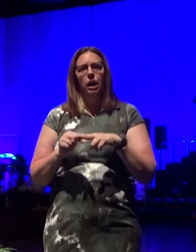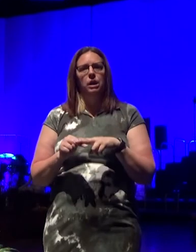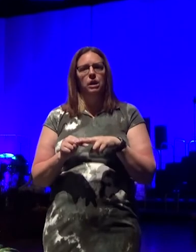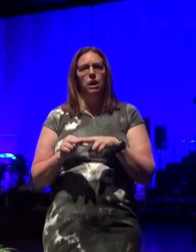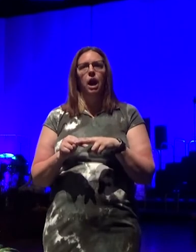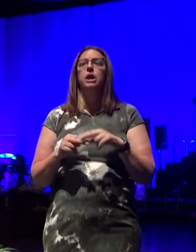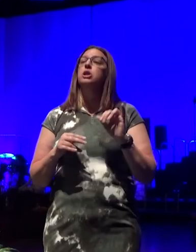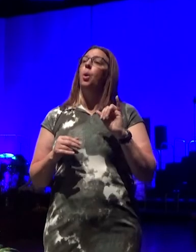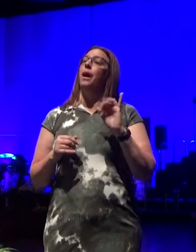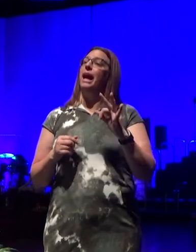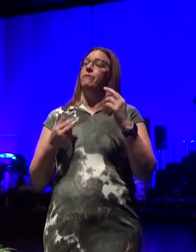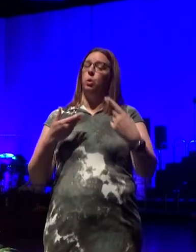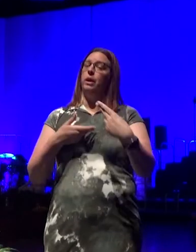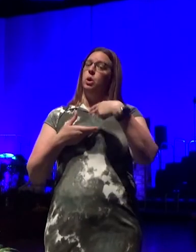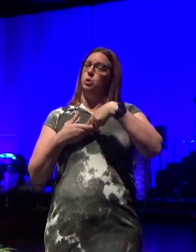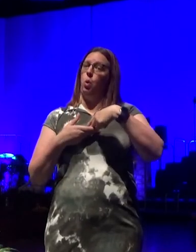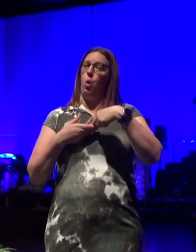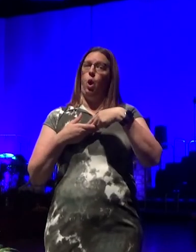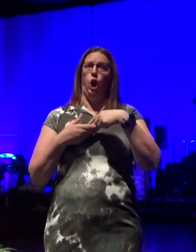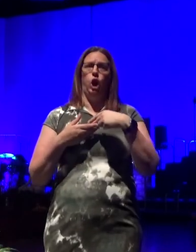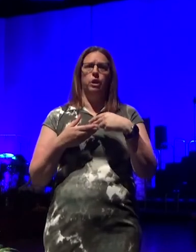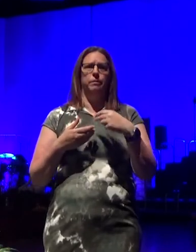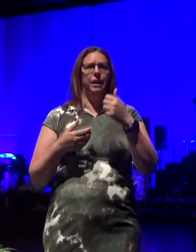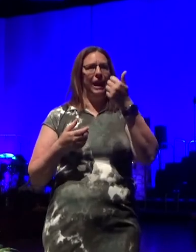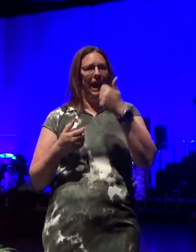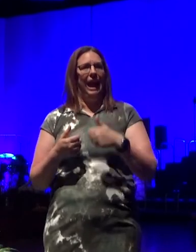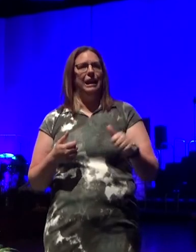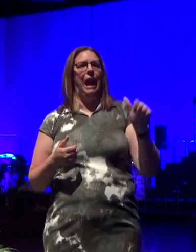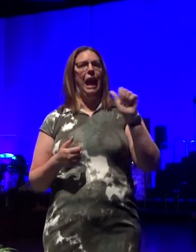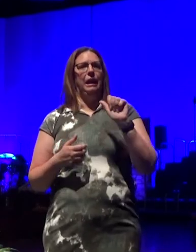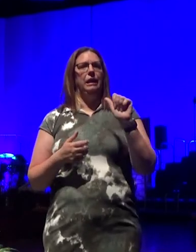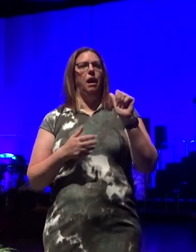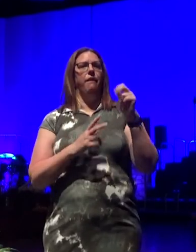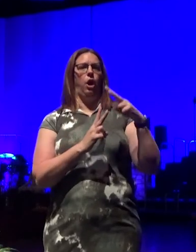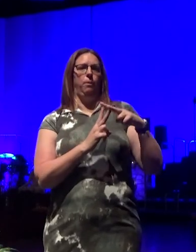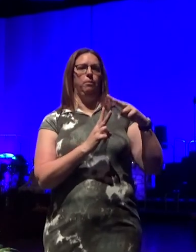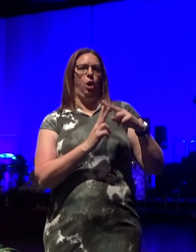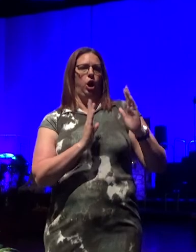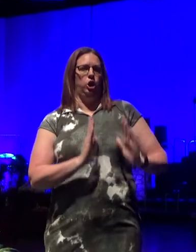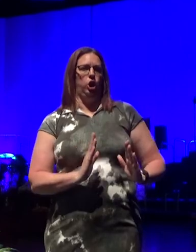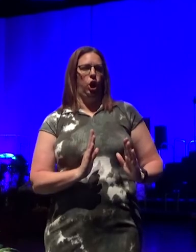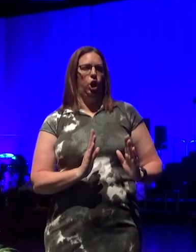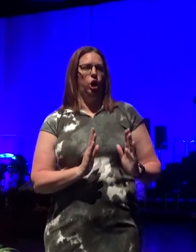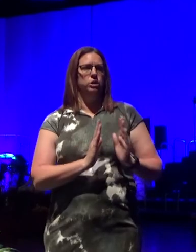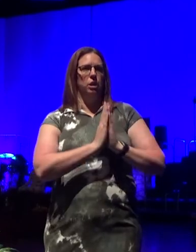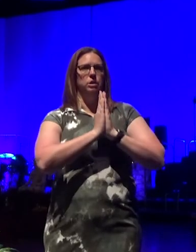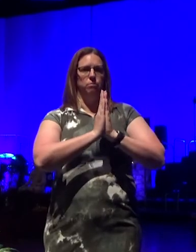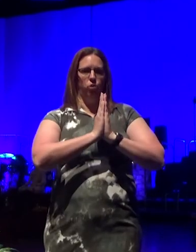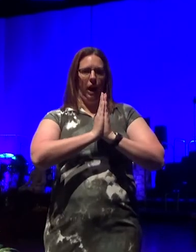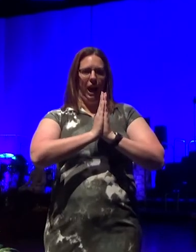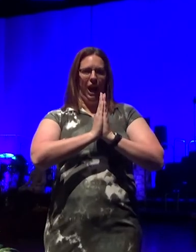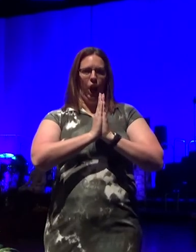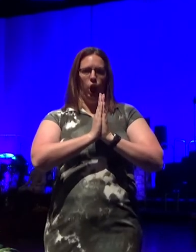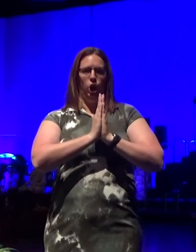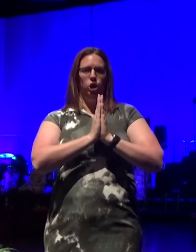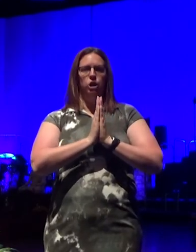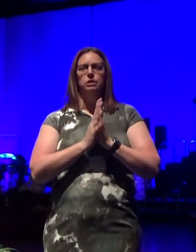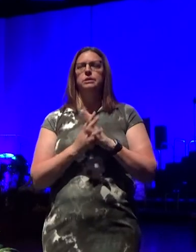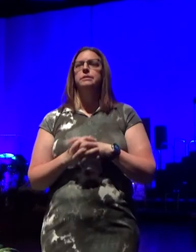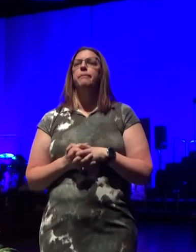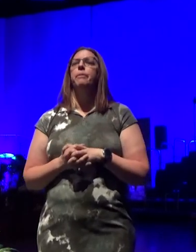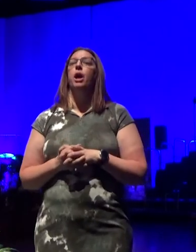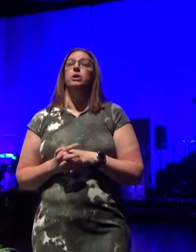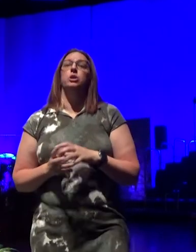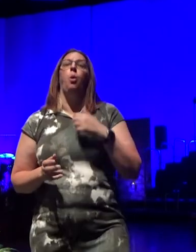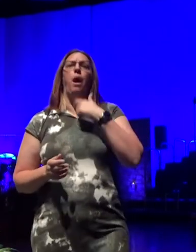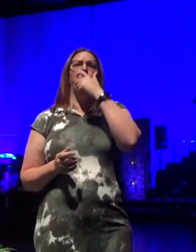invite any of our practitioner, prayer partners to stand, and remind anyone watching online that we have online